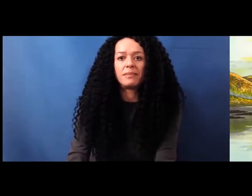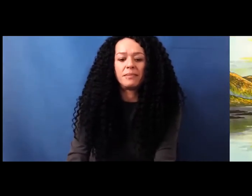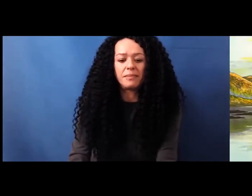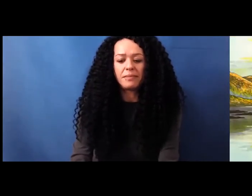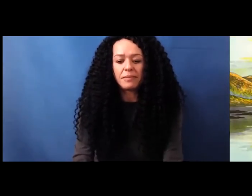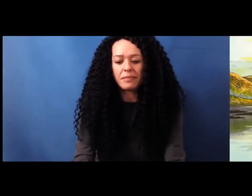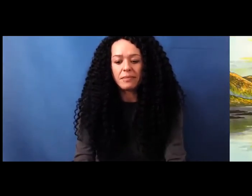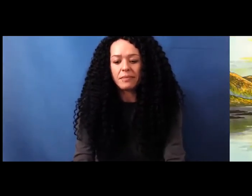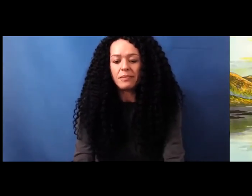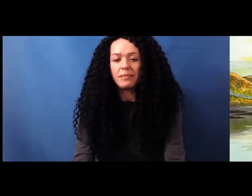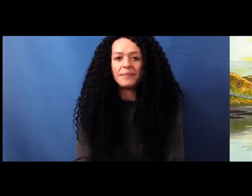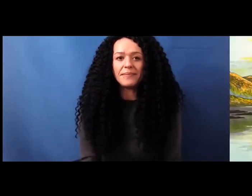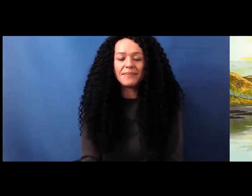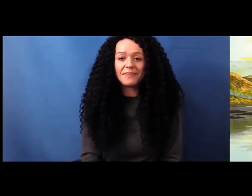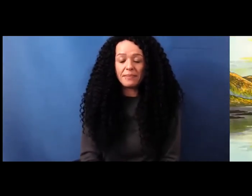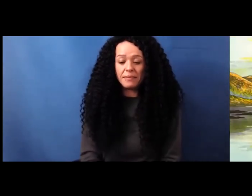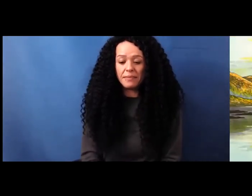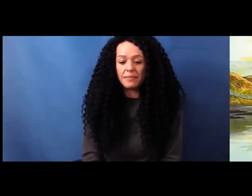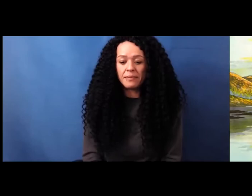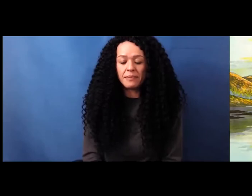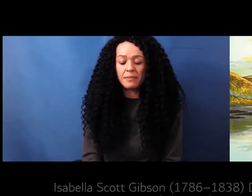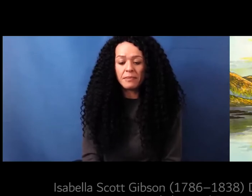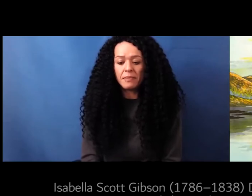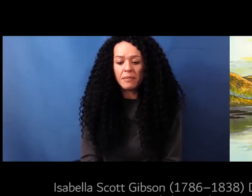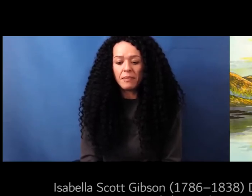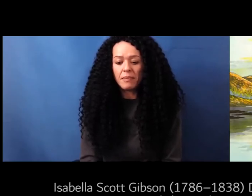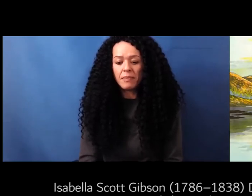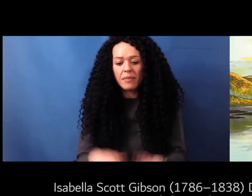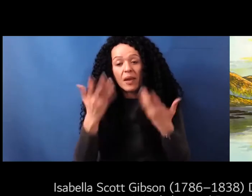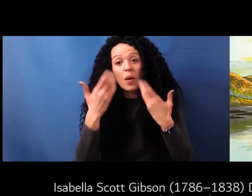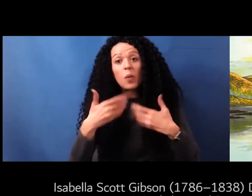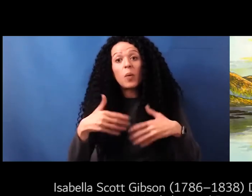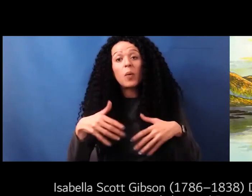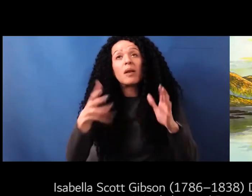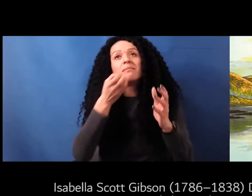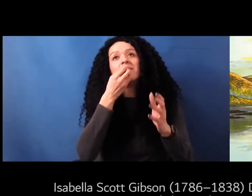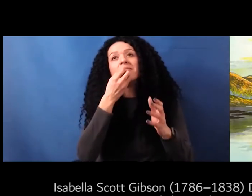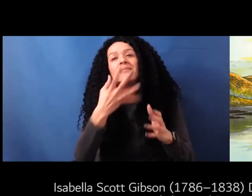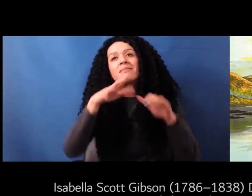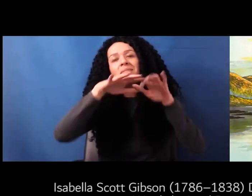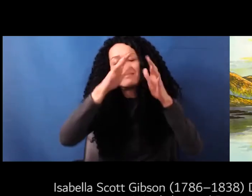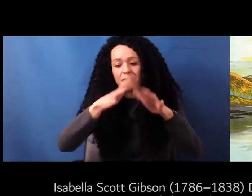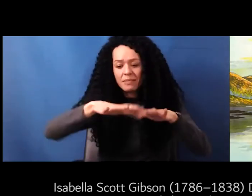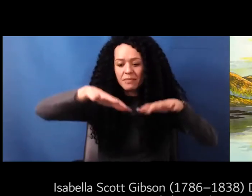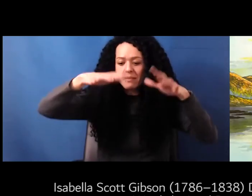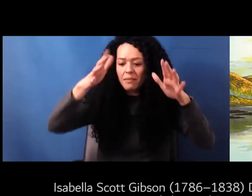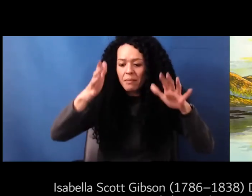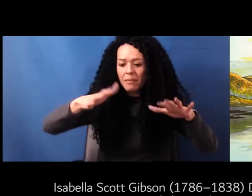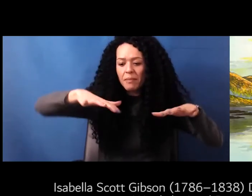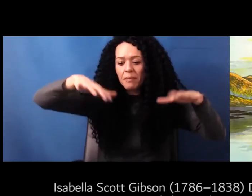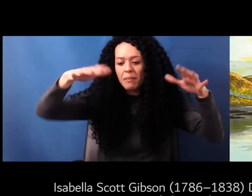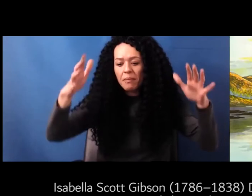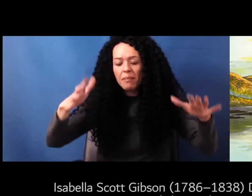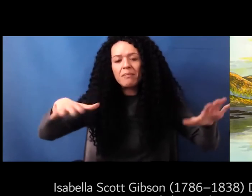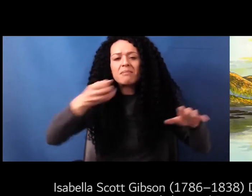Away, gay landscapes, ye